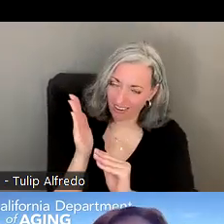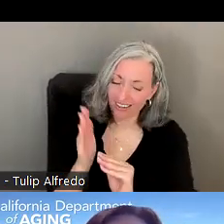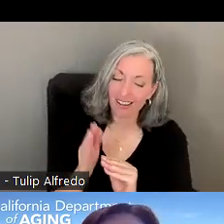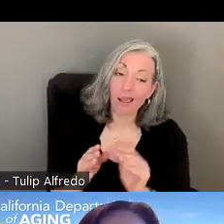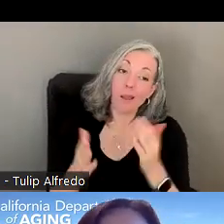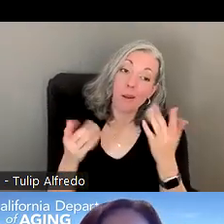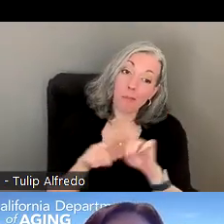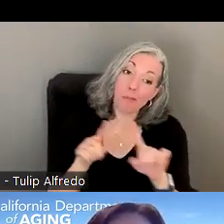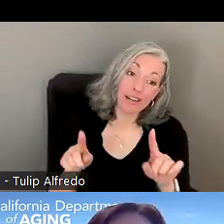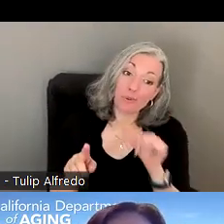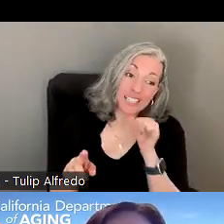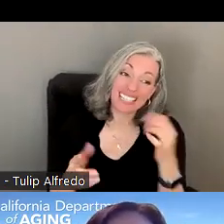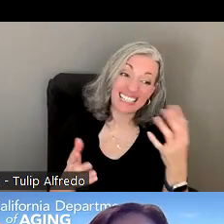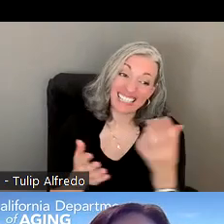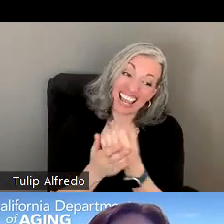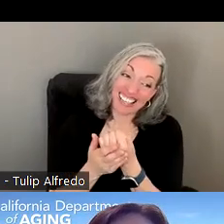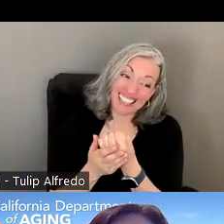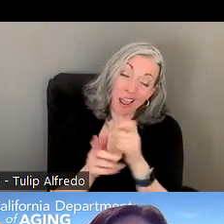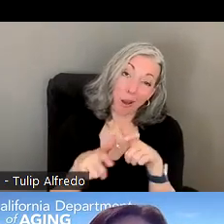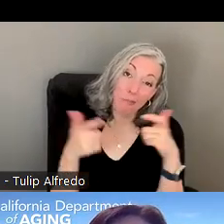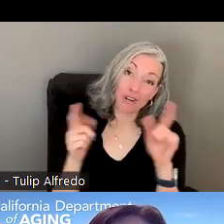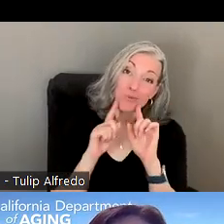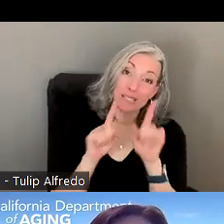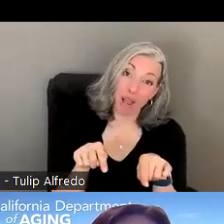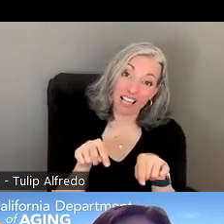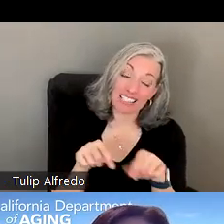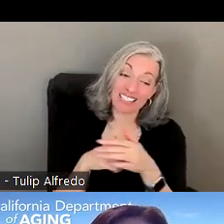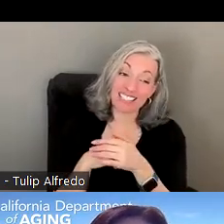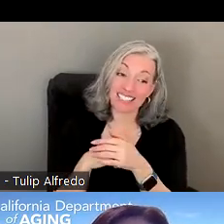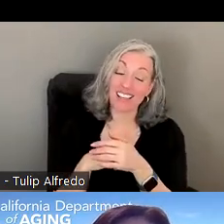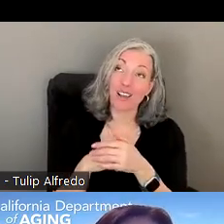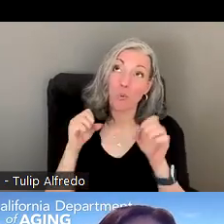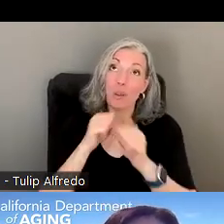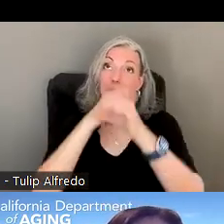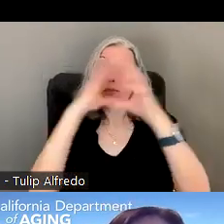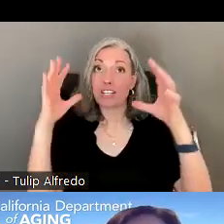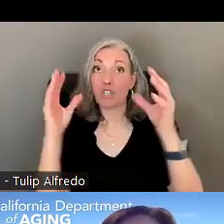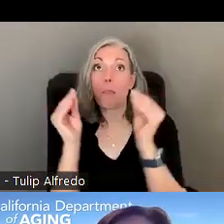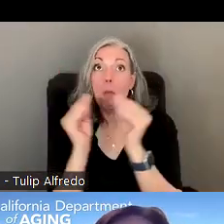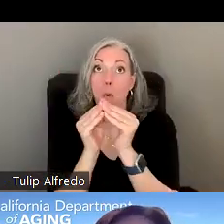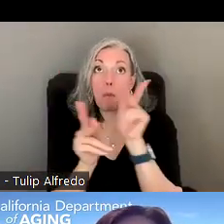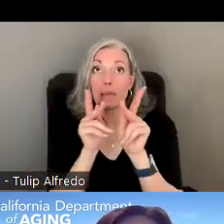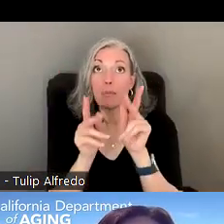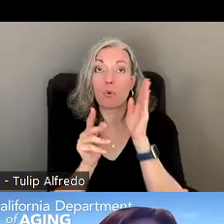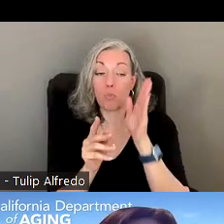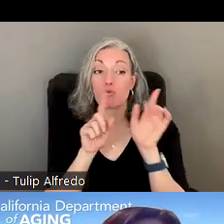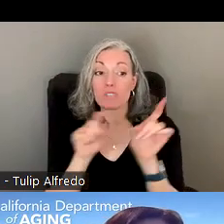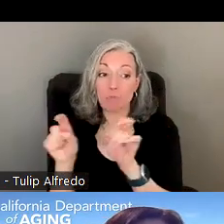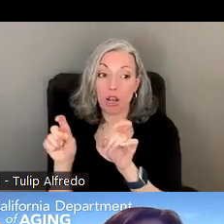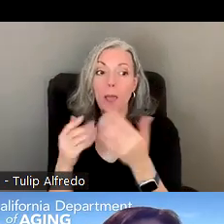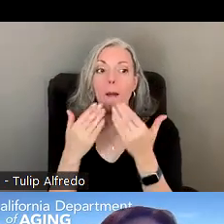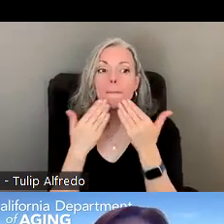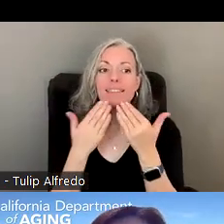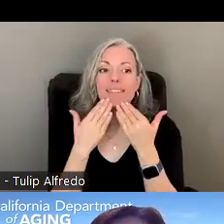Unfortunately, we didn't get, a bigger response rate than we had envisioned, but I just wanted to thank you that out of the 15 members,